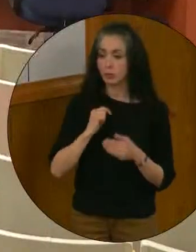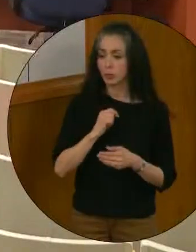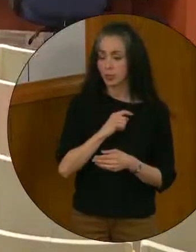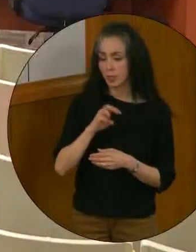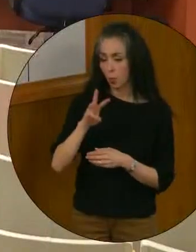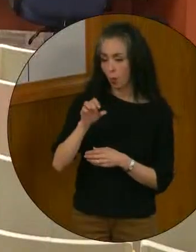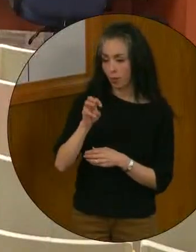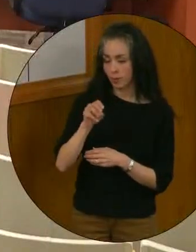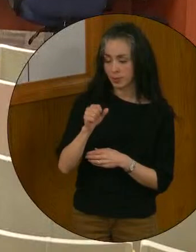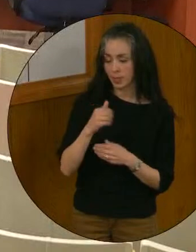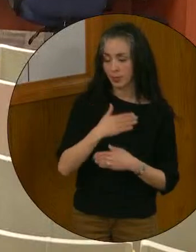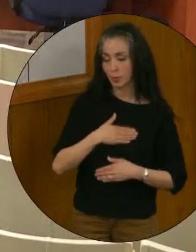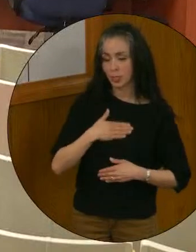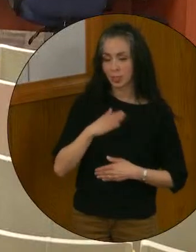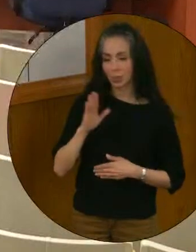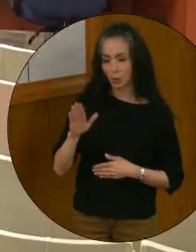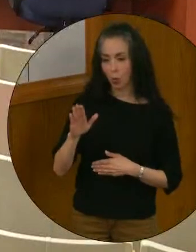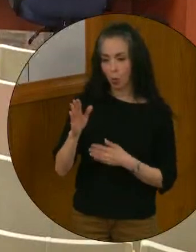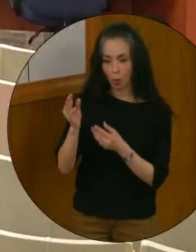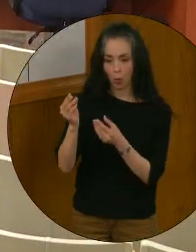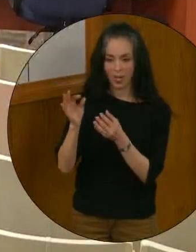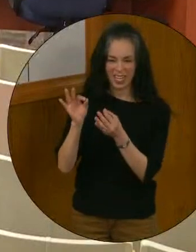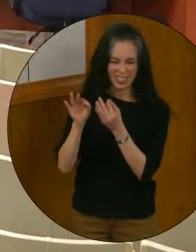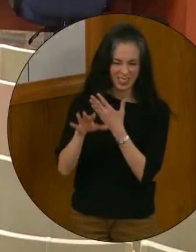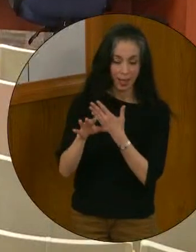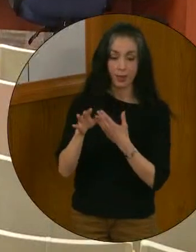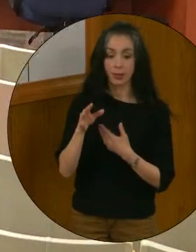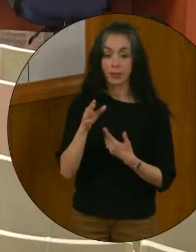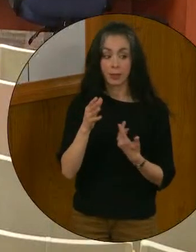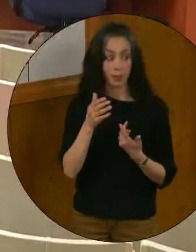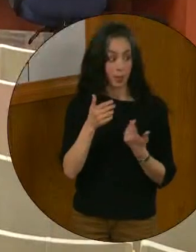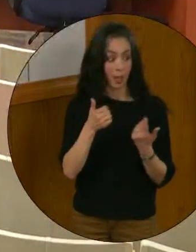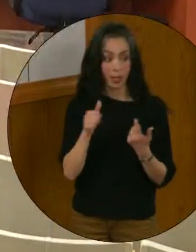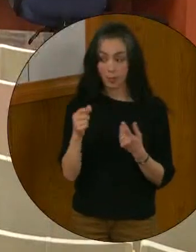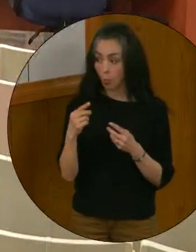appreciate your insight. Colleagues, is there any more